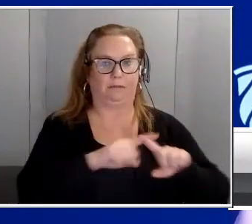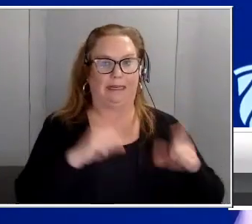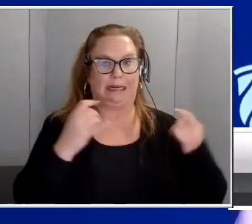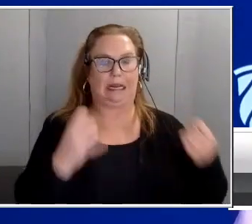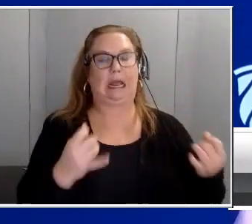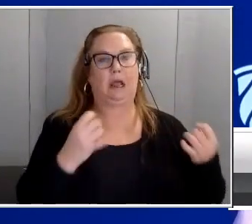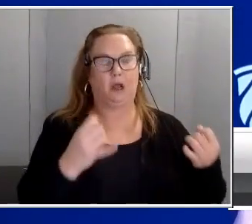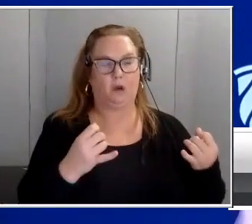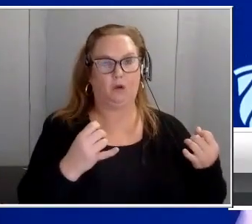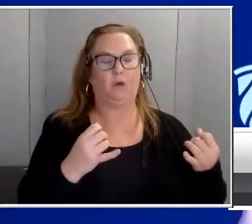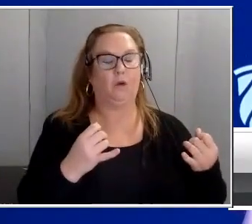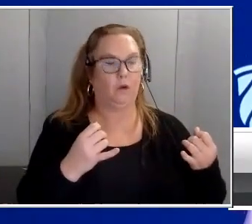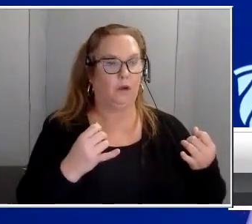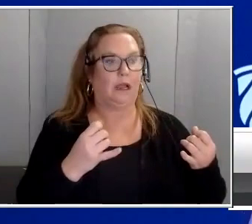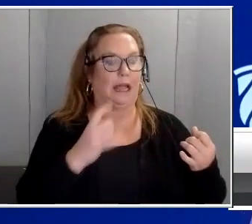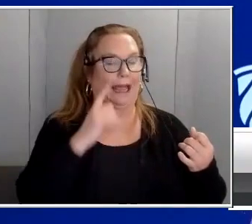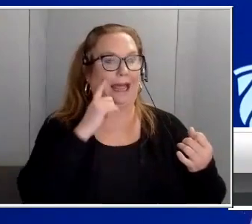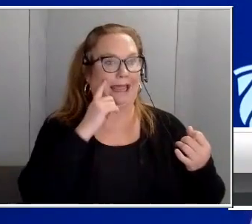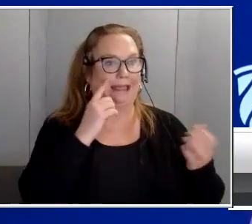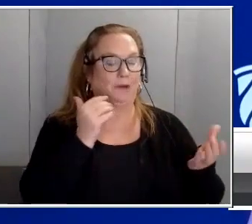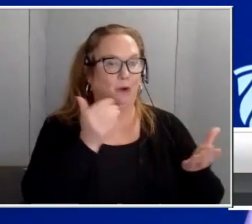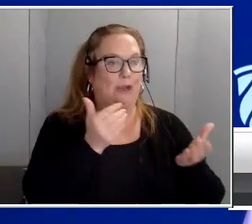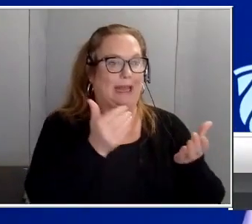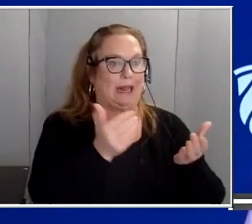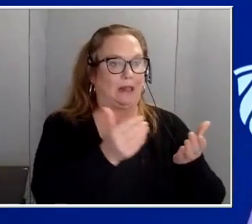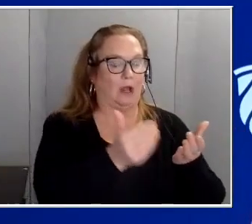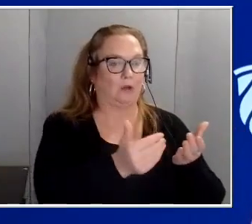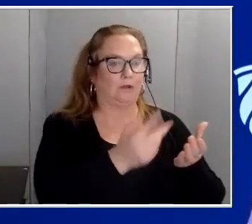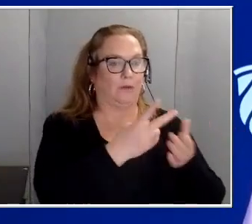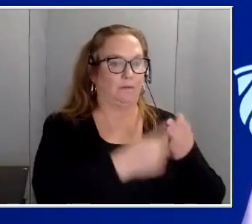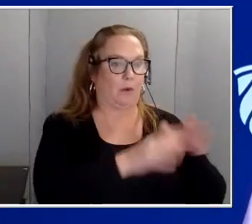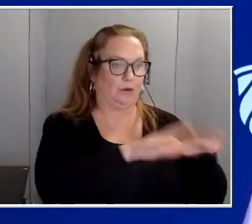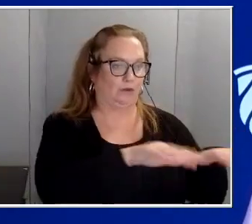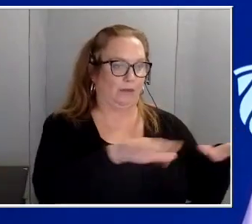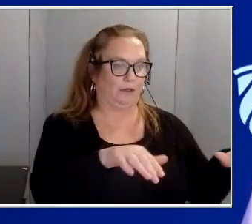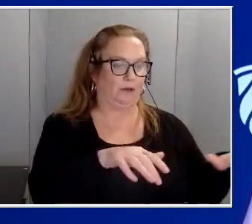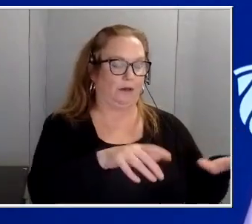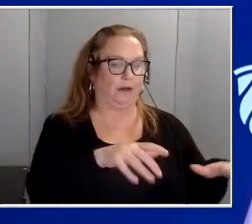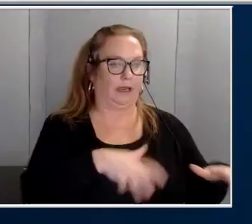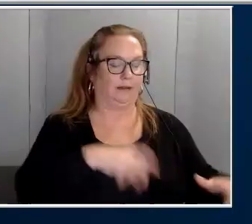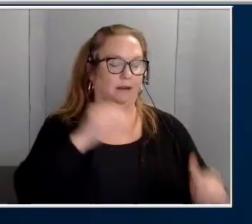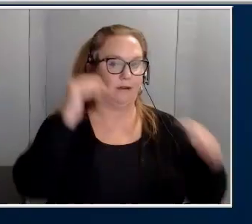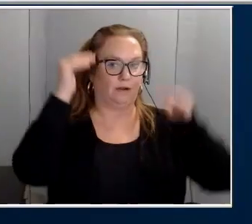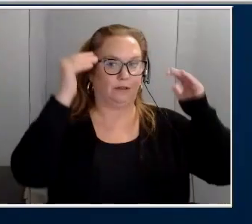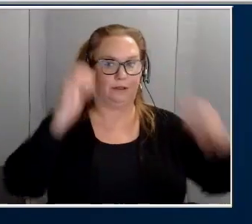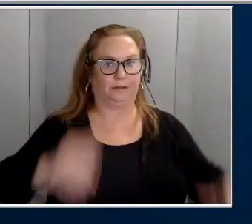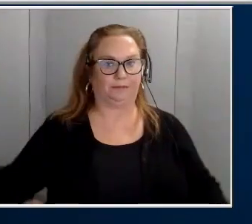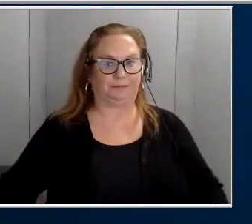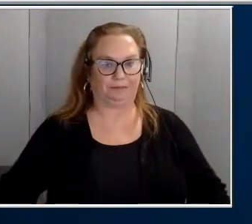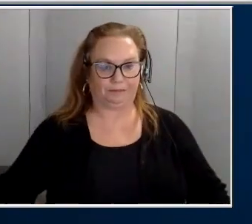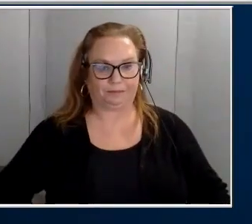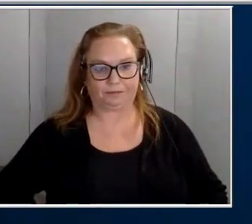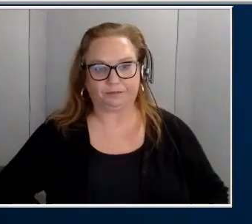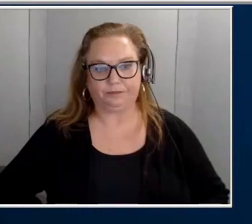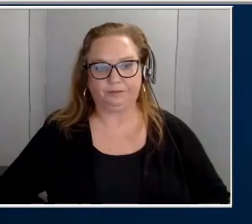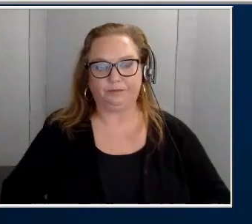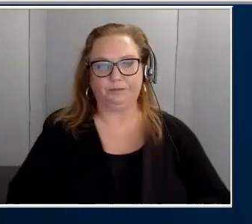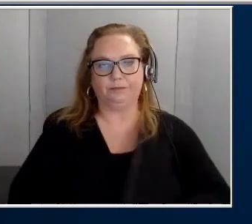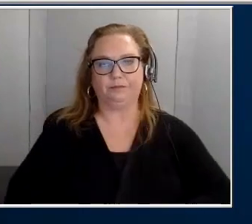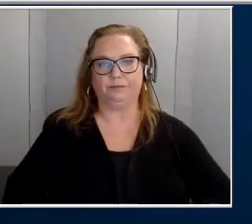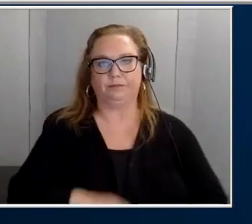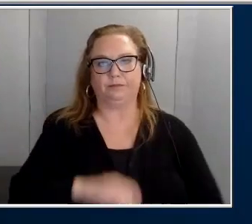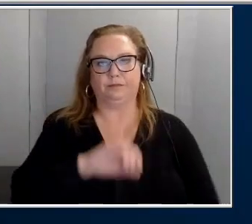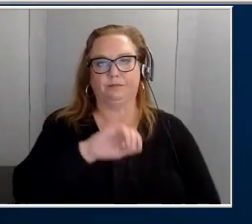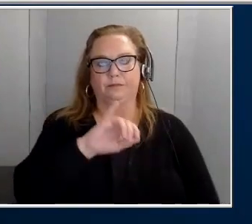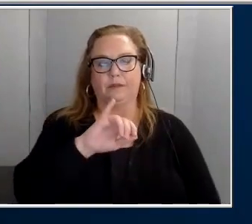there are lights at the end of the tunnel for both pediatrics and adults. All right. Jean, thank you for this question because it was my